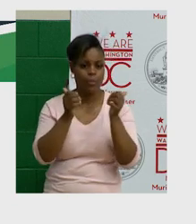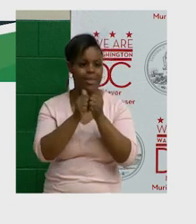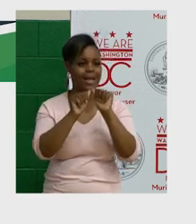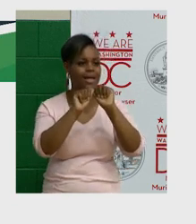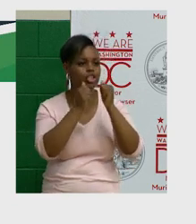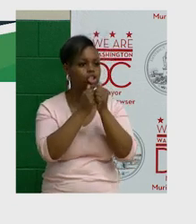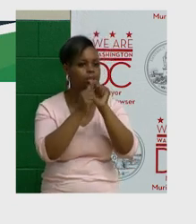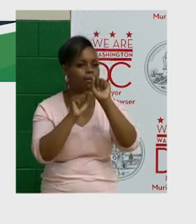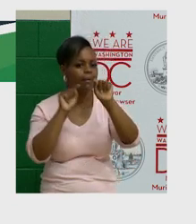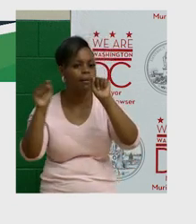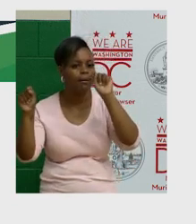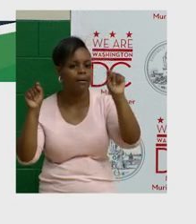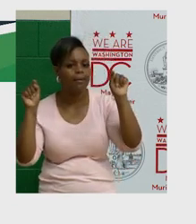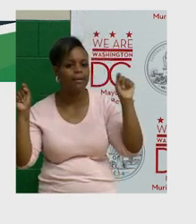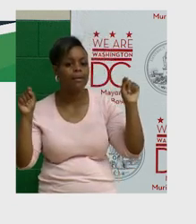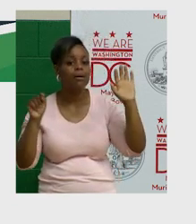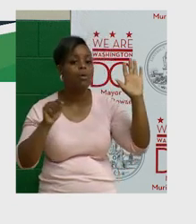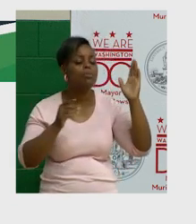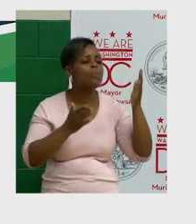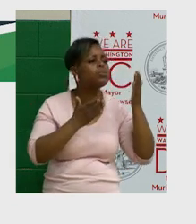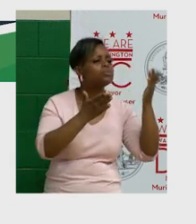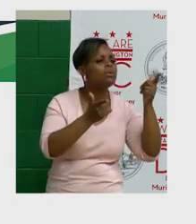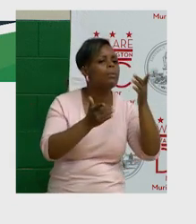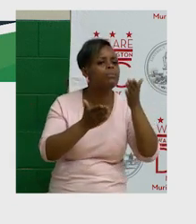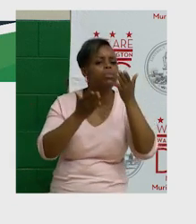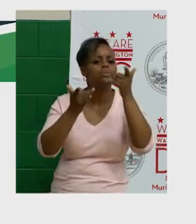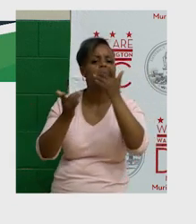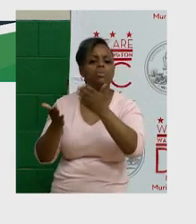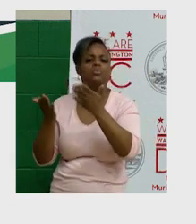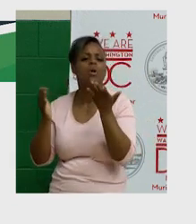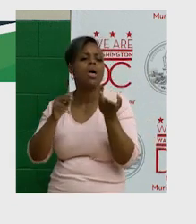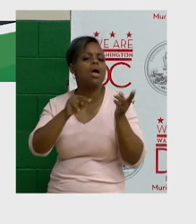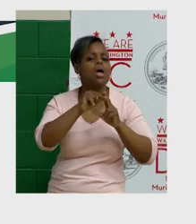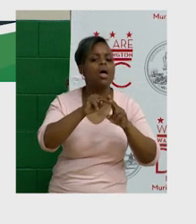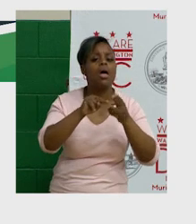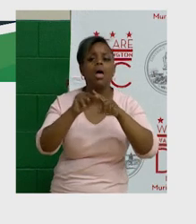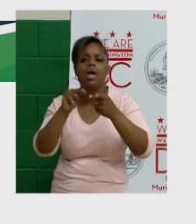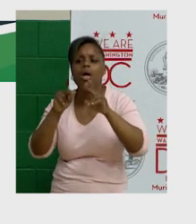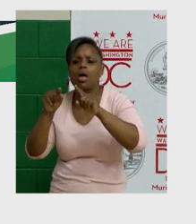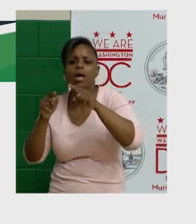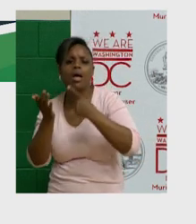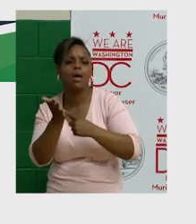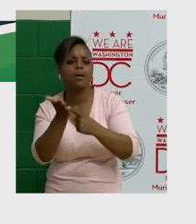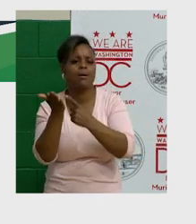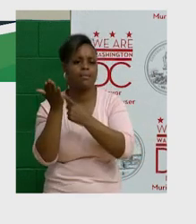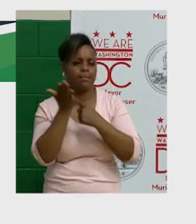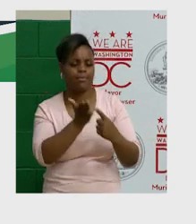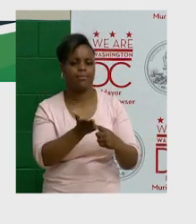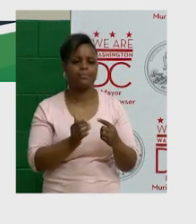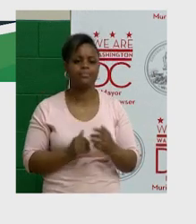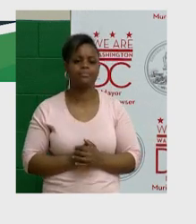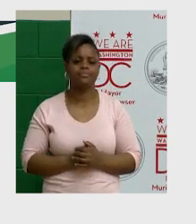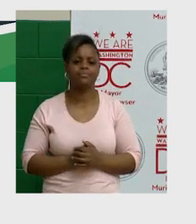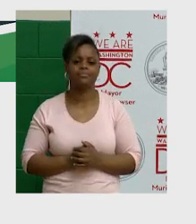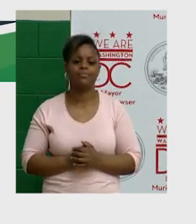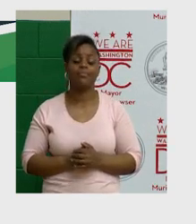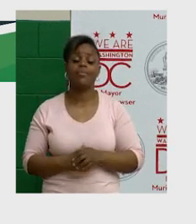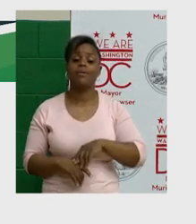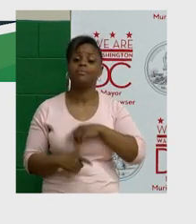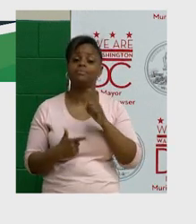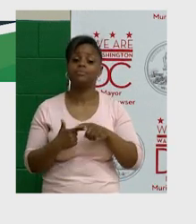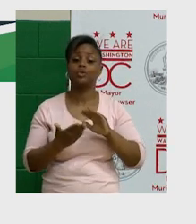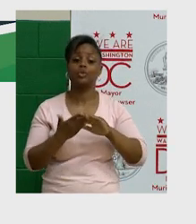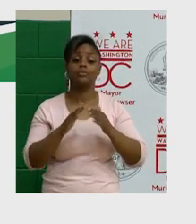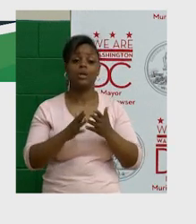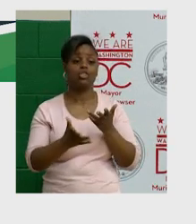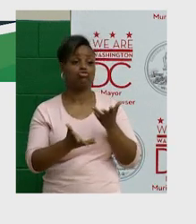proposals and their ideas for what increases they think we should see in the budget. We then go to our community engagement, which is where we